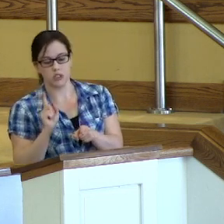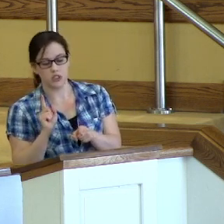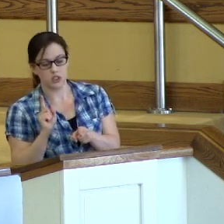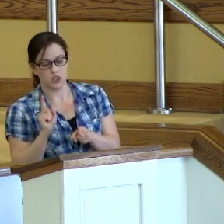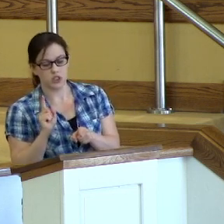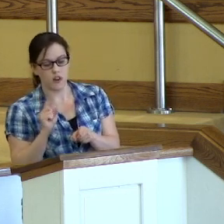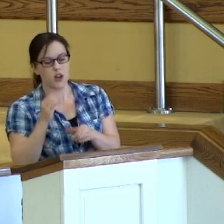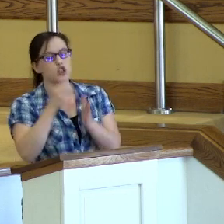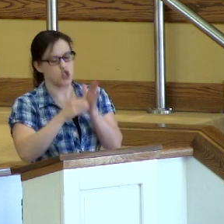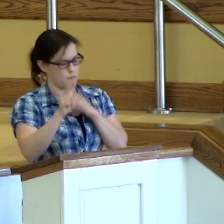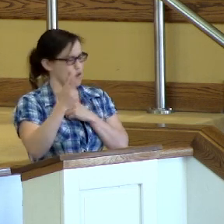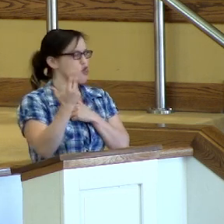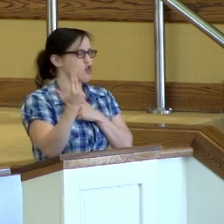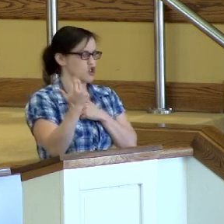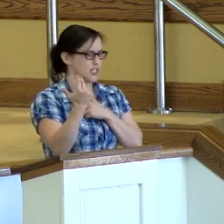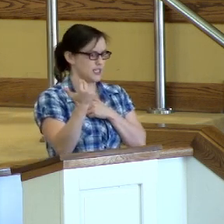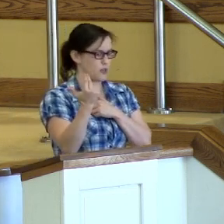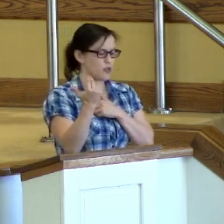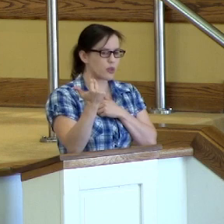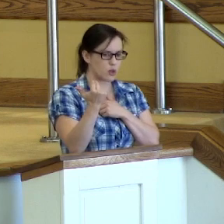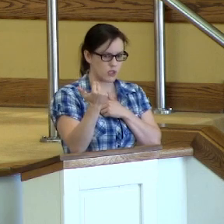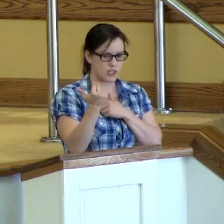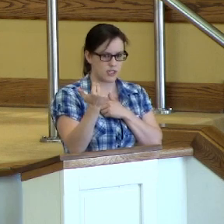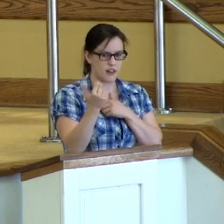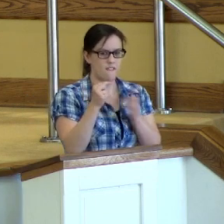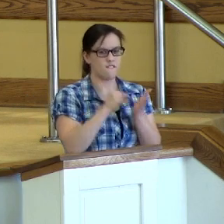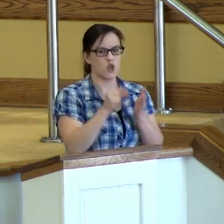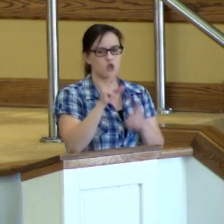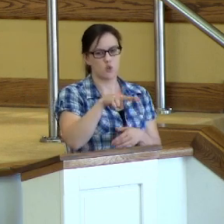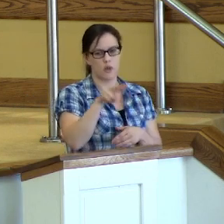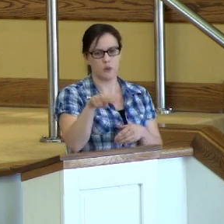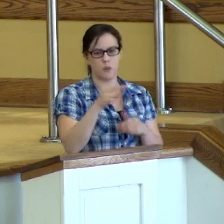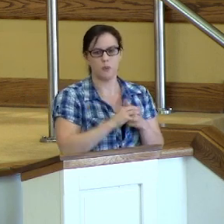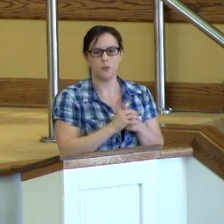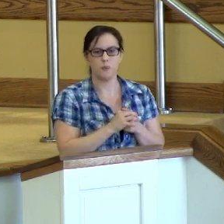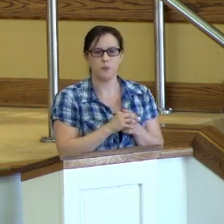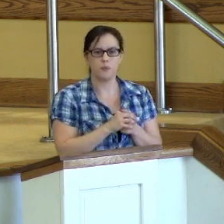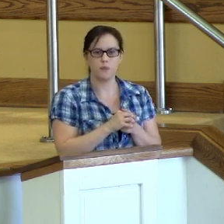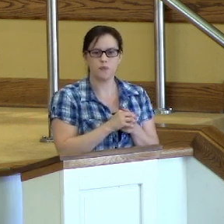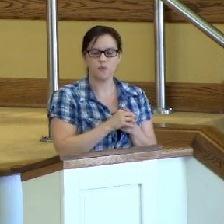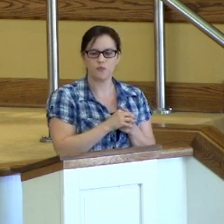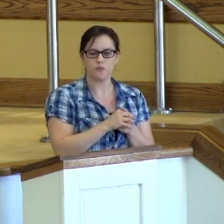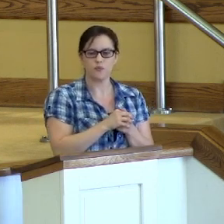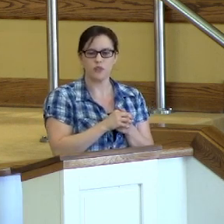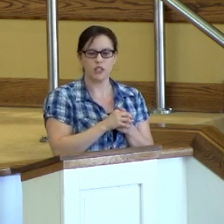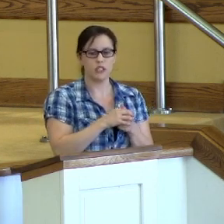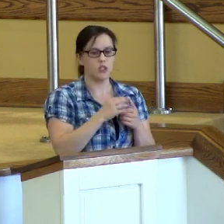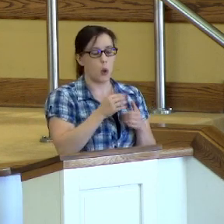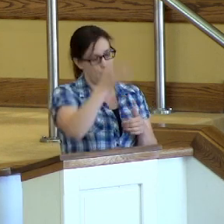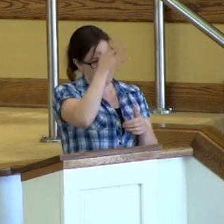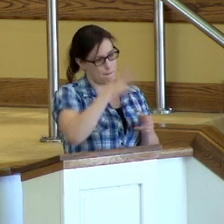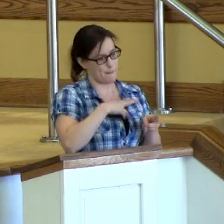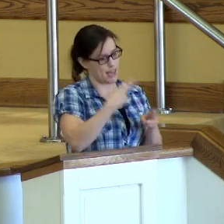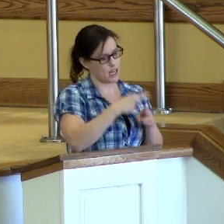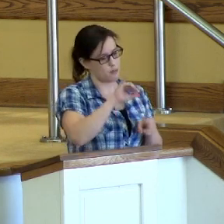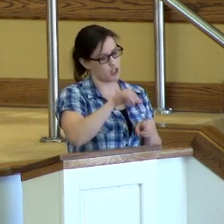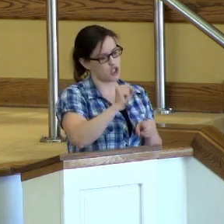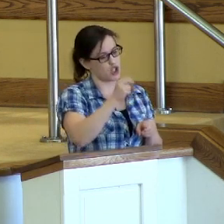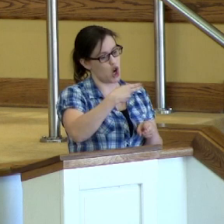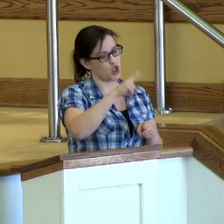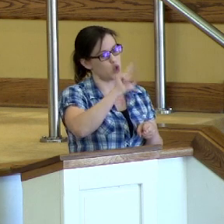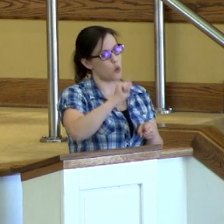Joshua 13, 22. Joshua is now the big kahuna. I